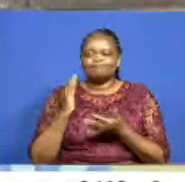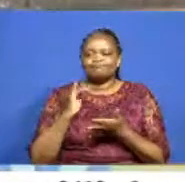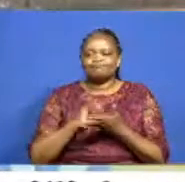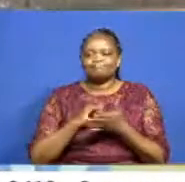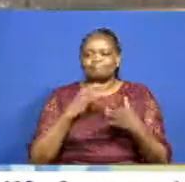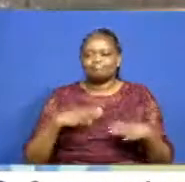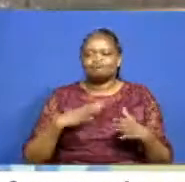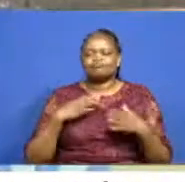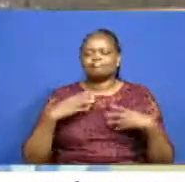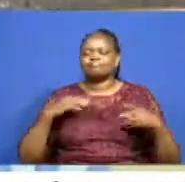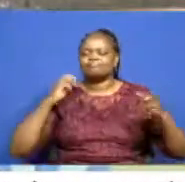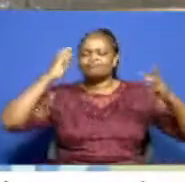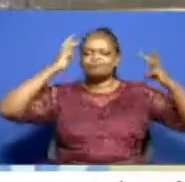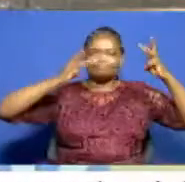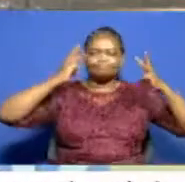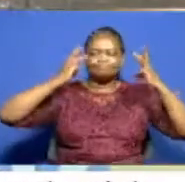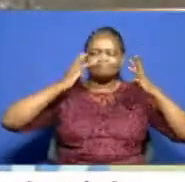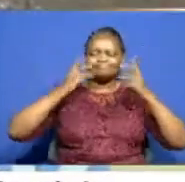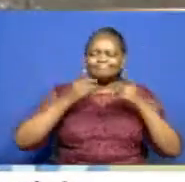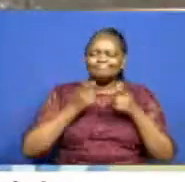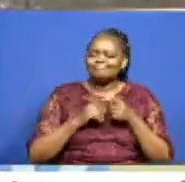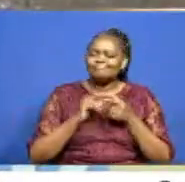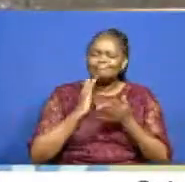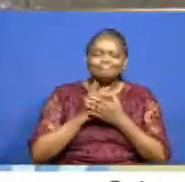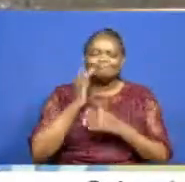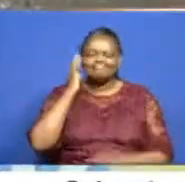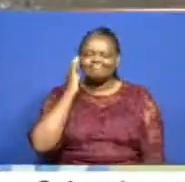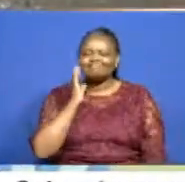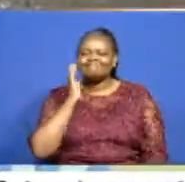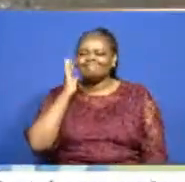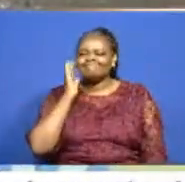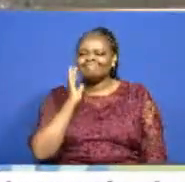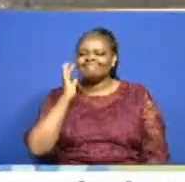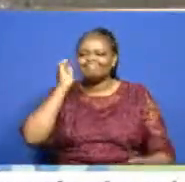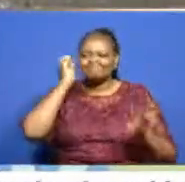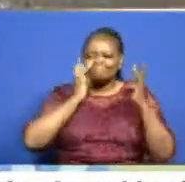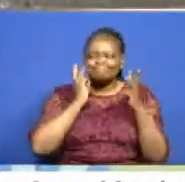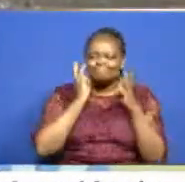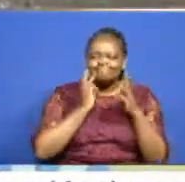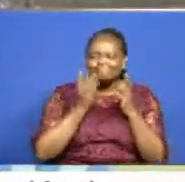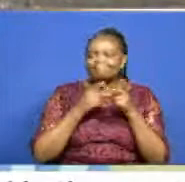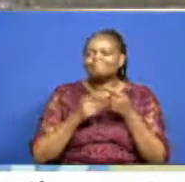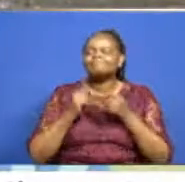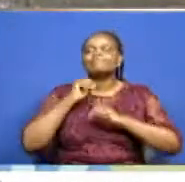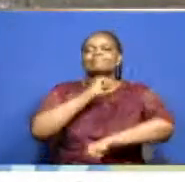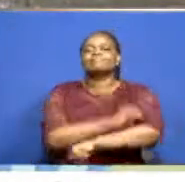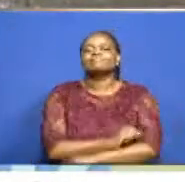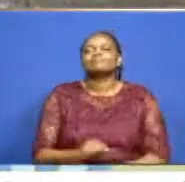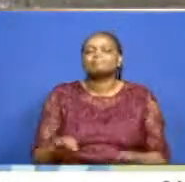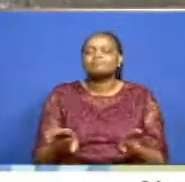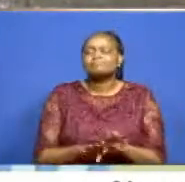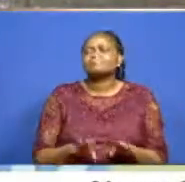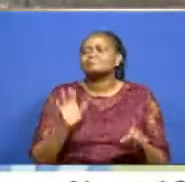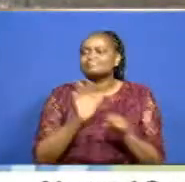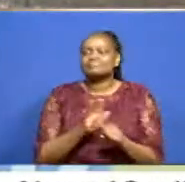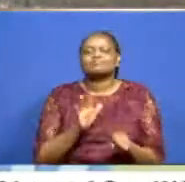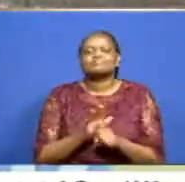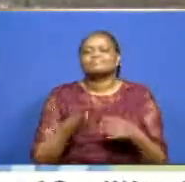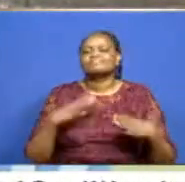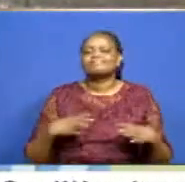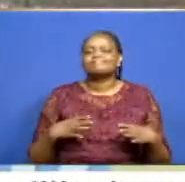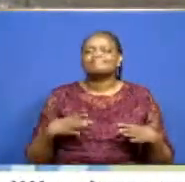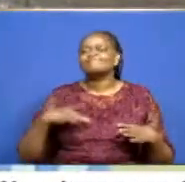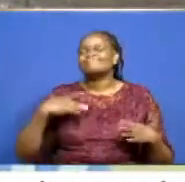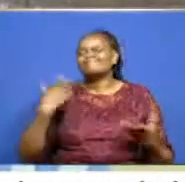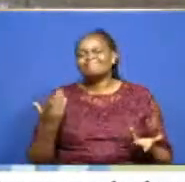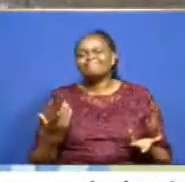of measures were put in place to curb its spread, which included the closure of schools. And many have been questioning probably what could